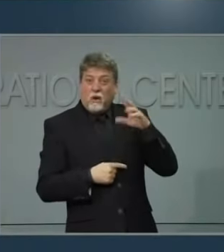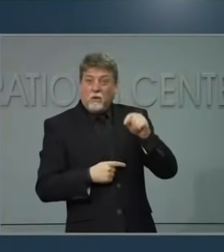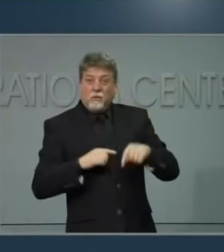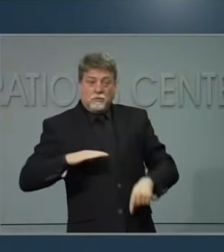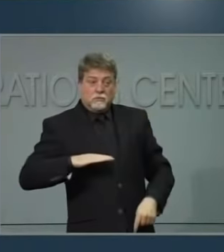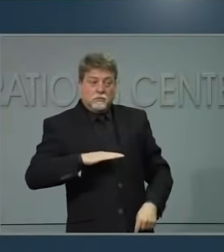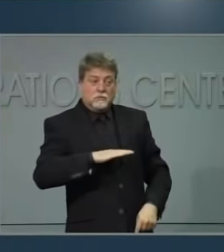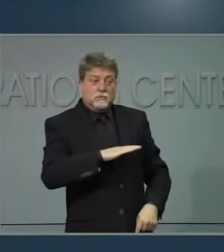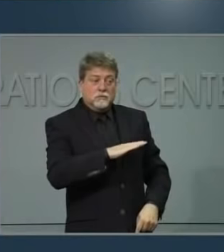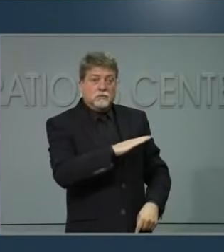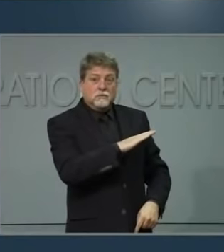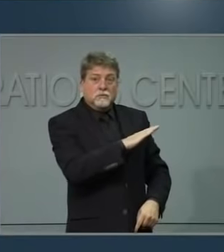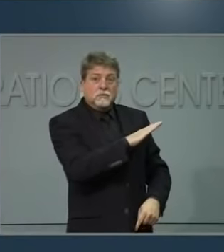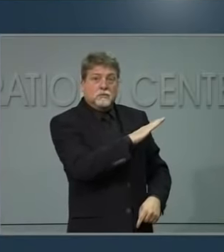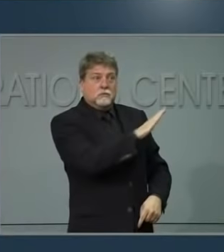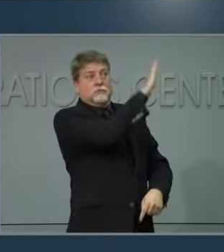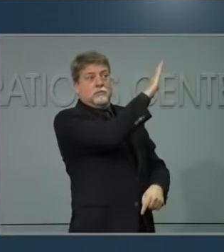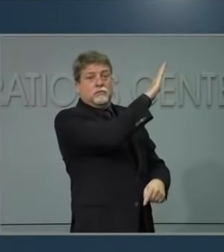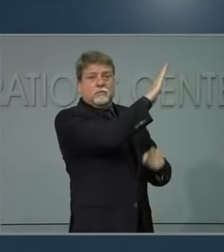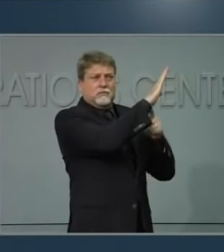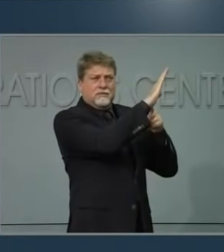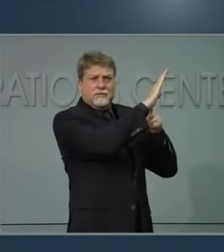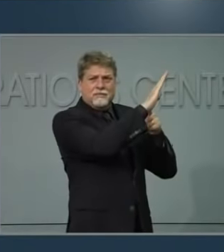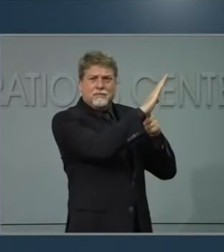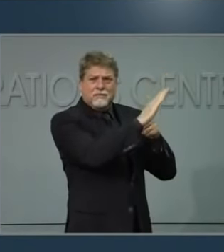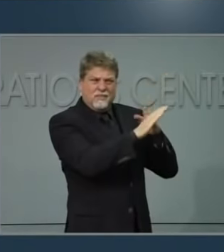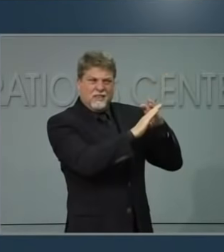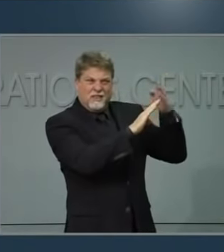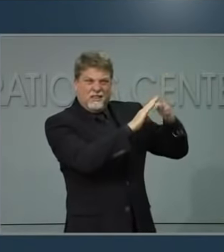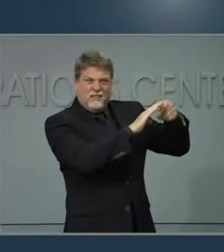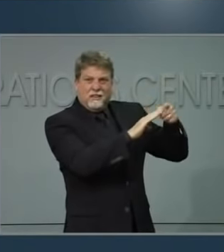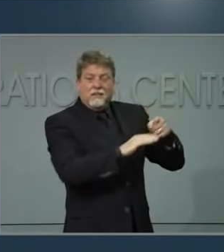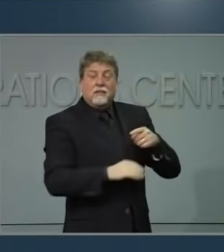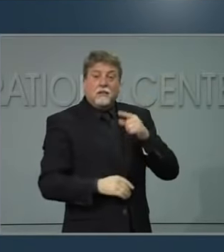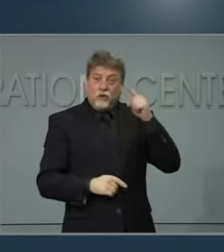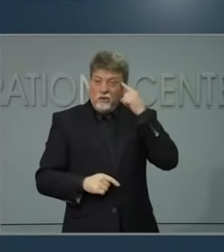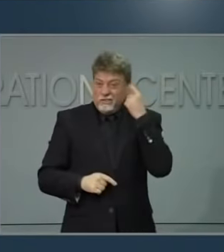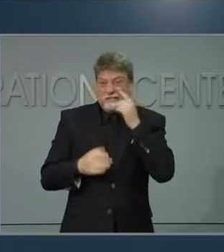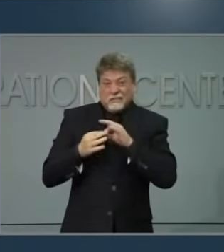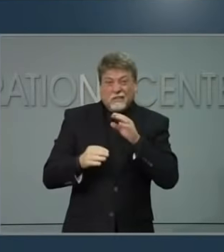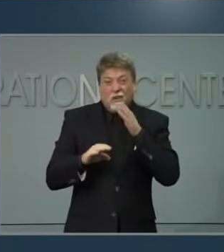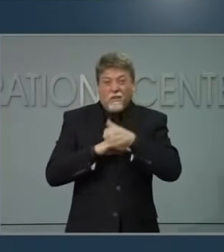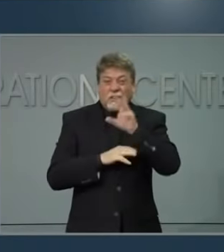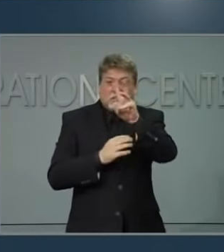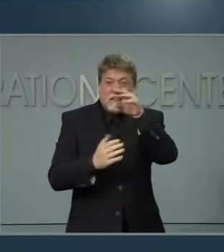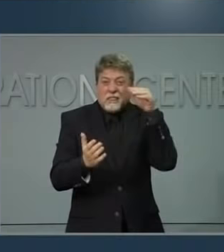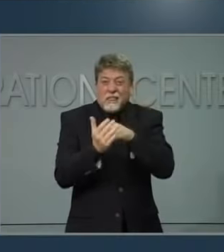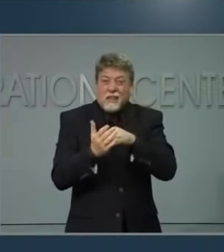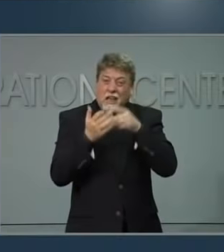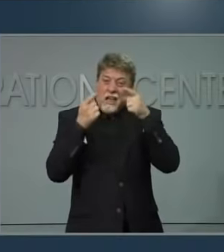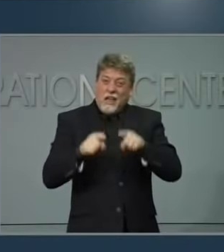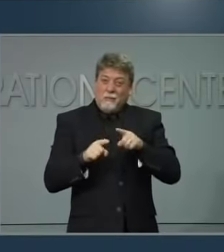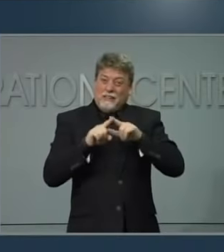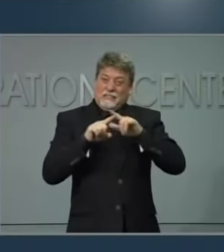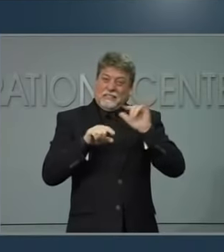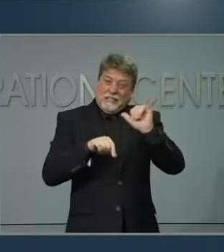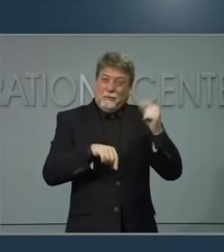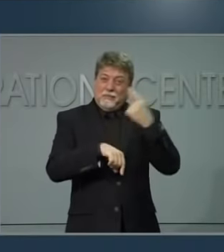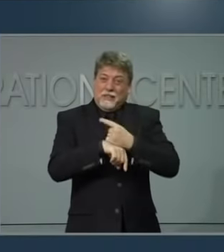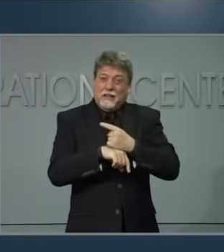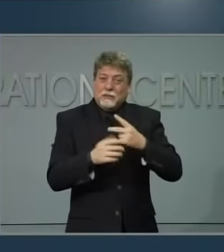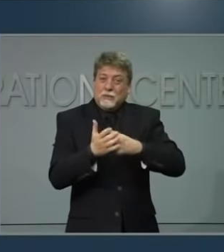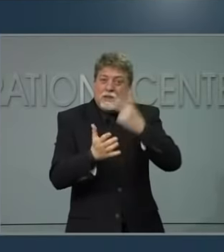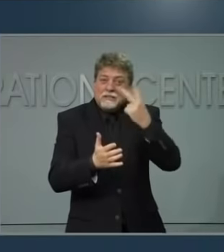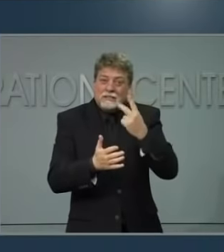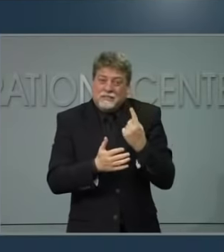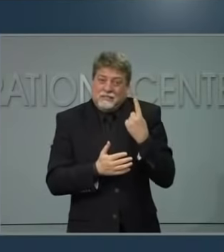up significantly. As the governor said, we had more than 6,000 cases reported in a single day twice in the